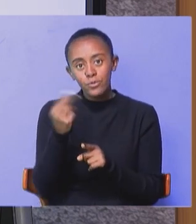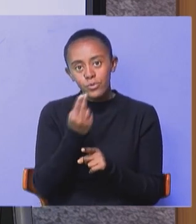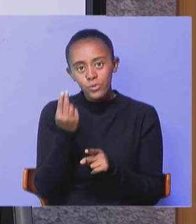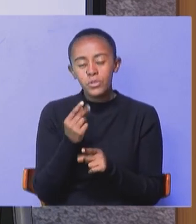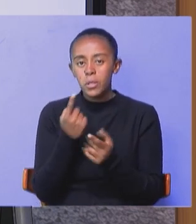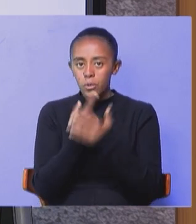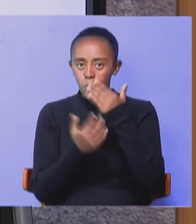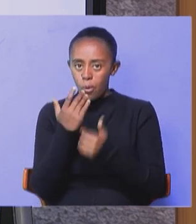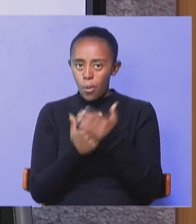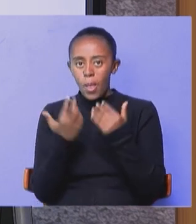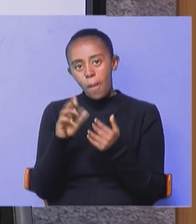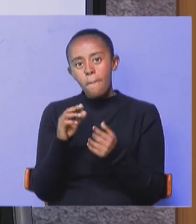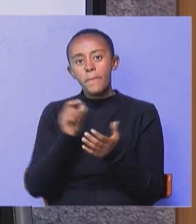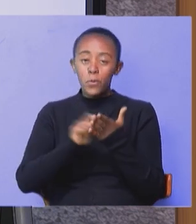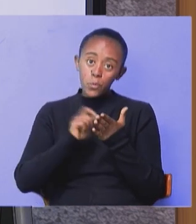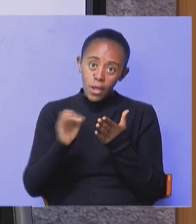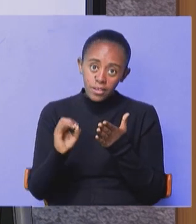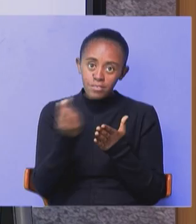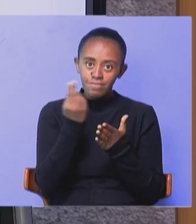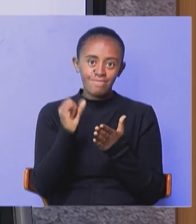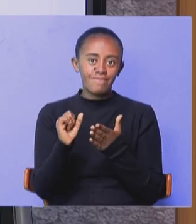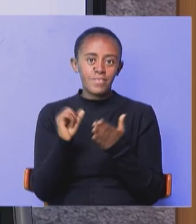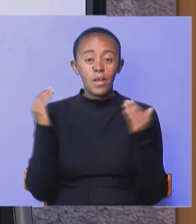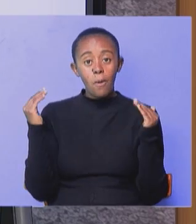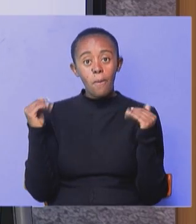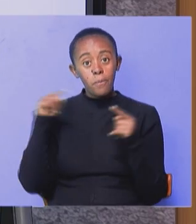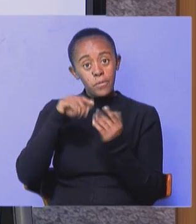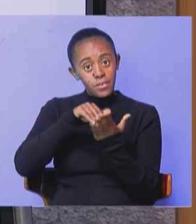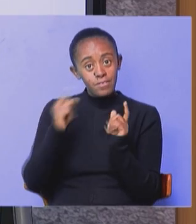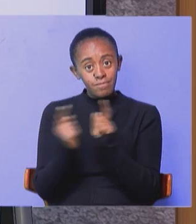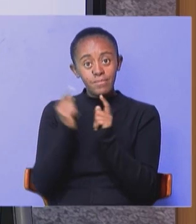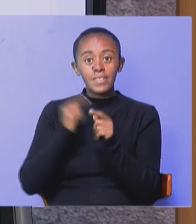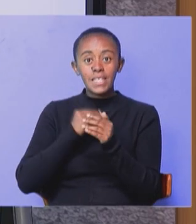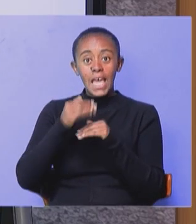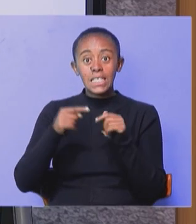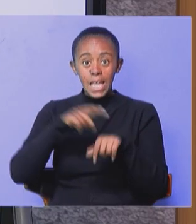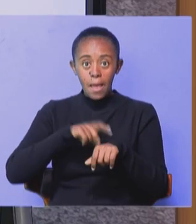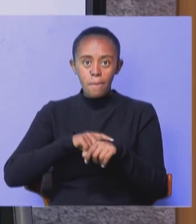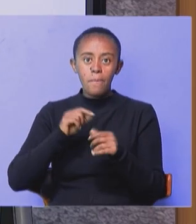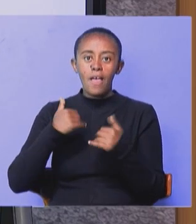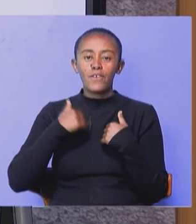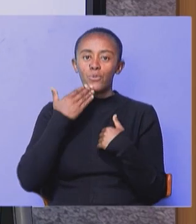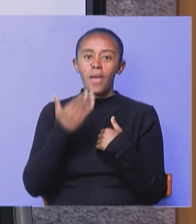are talking or when you are writing. And I hope to see you again next time. Have a good time.